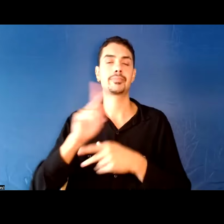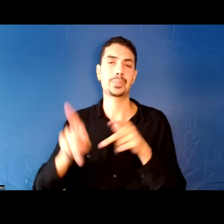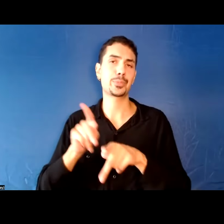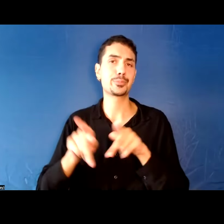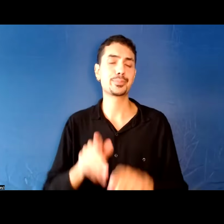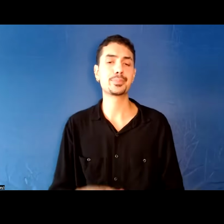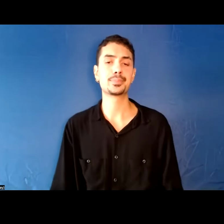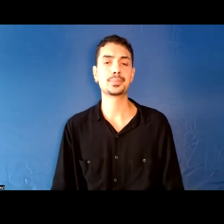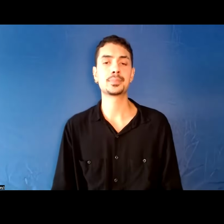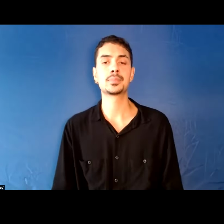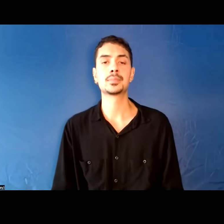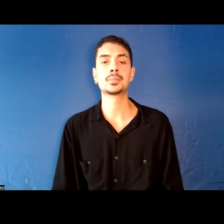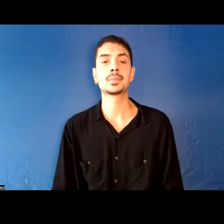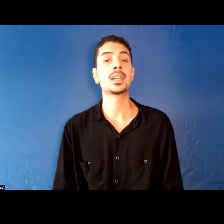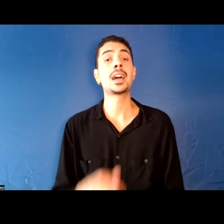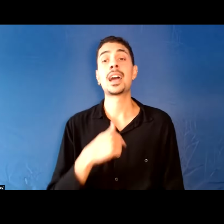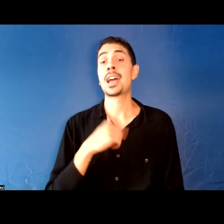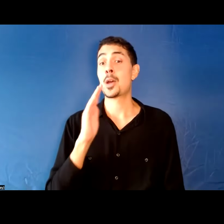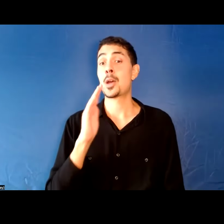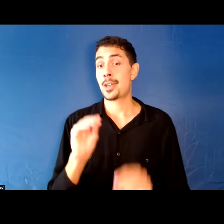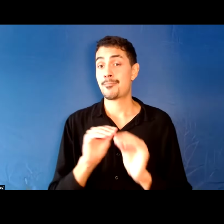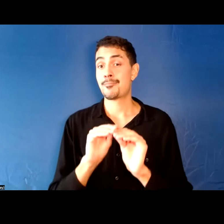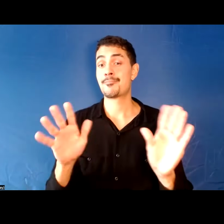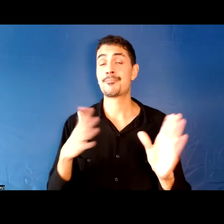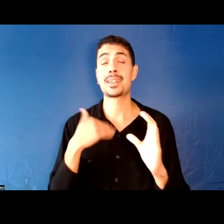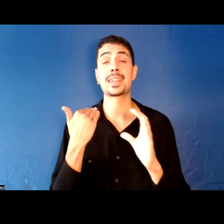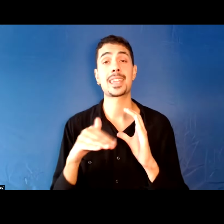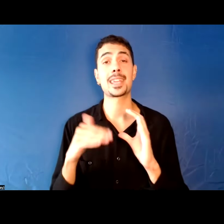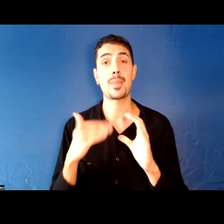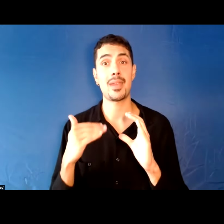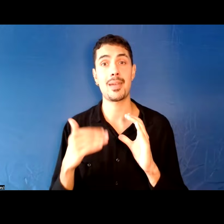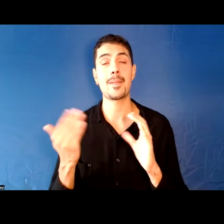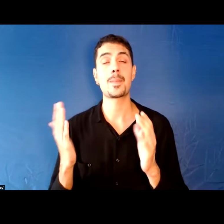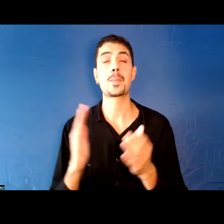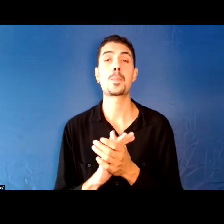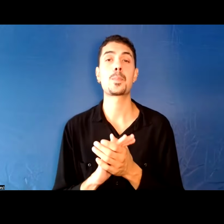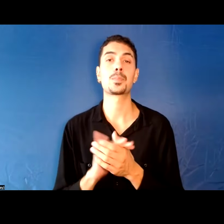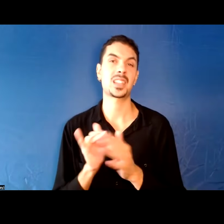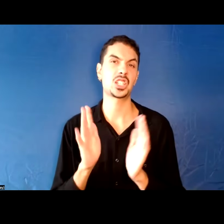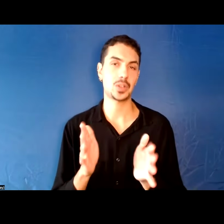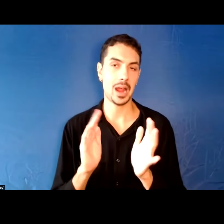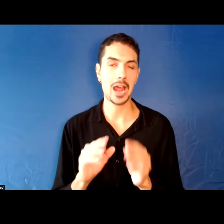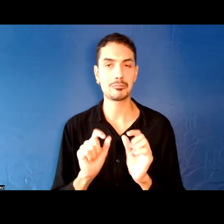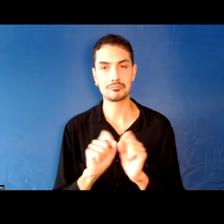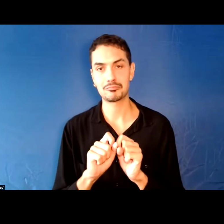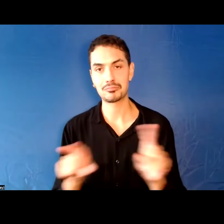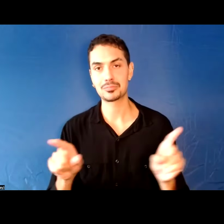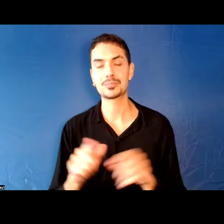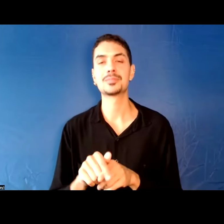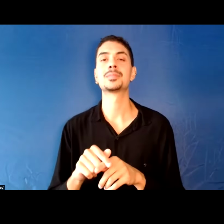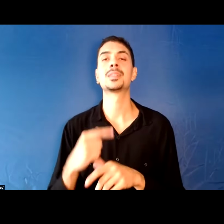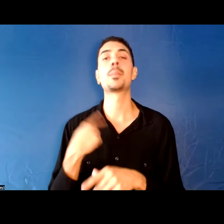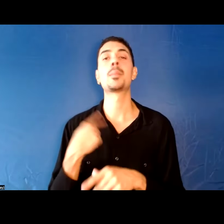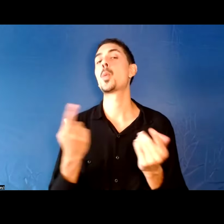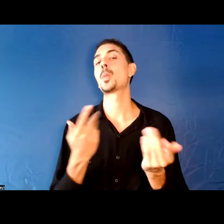All right, well, I will put my email in the chat, and I'm always here to be able to talk